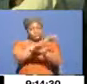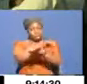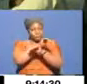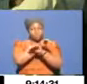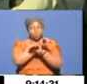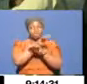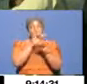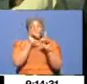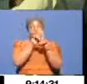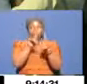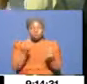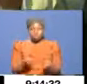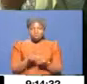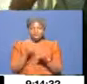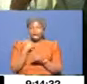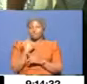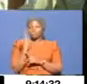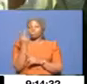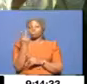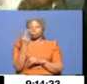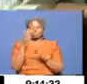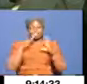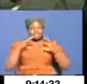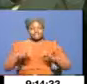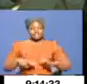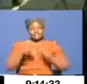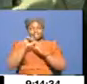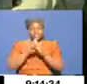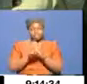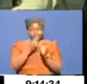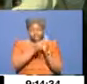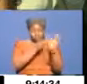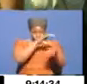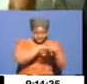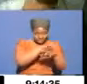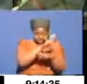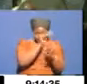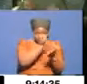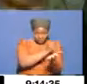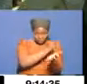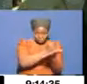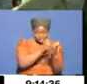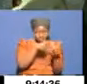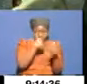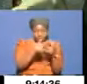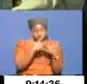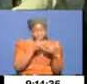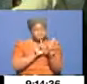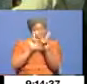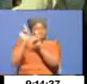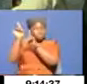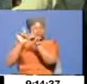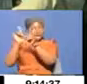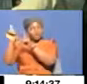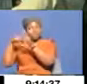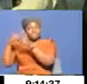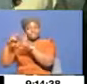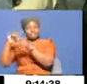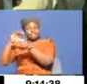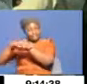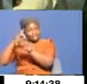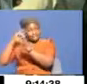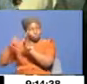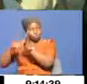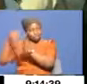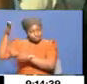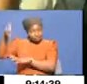dual citizenship. Mukisha pasta passport yenu, mufanye hiyo safari na mutambulike hata huko ili muwe